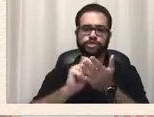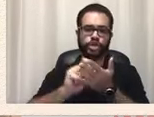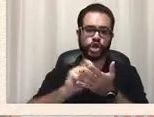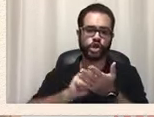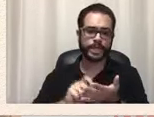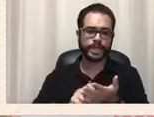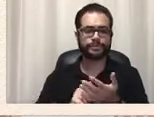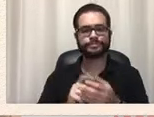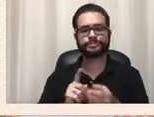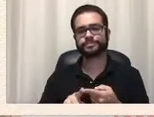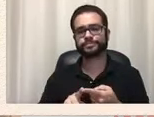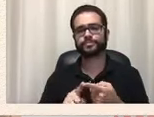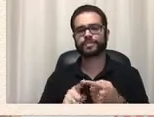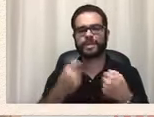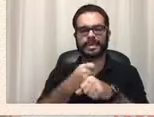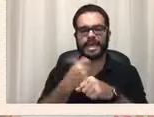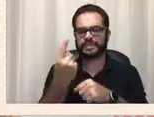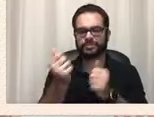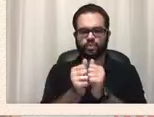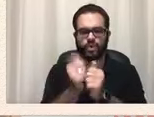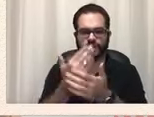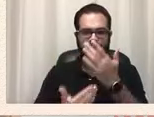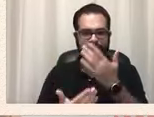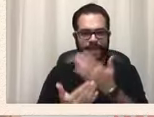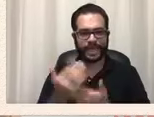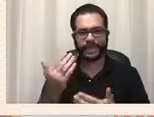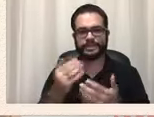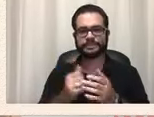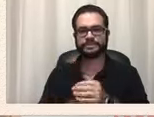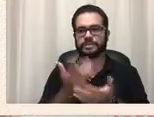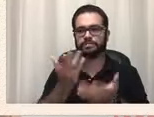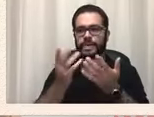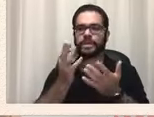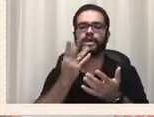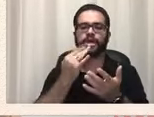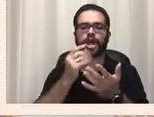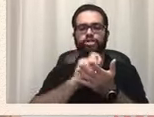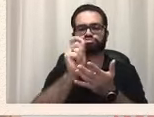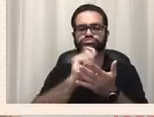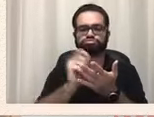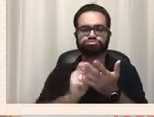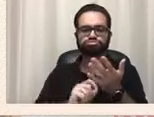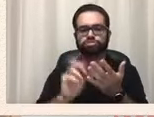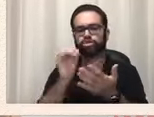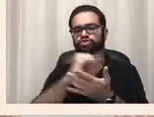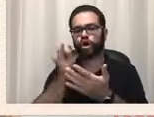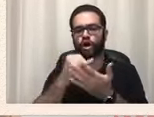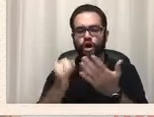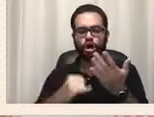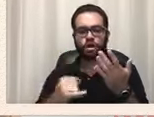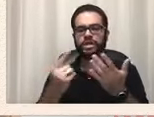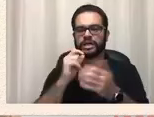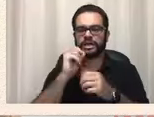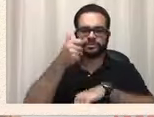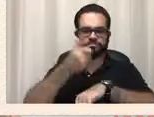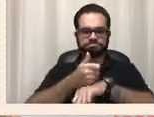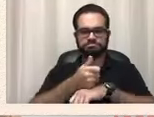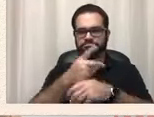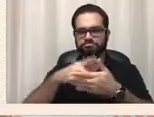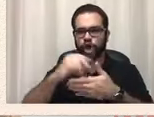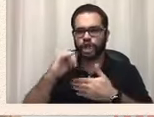hands, maybe coloring or doodling, creating a project, taking photos. When you go for a